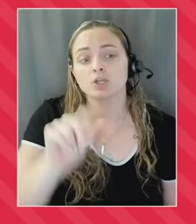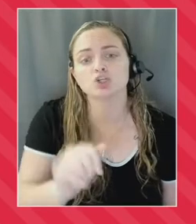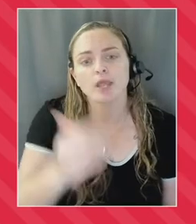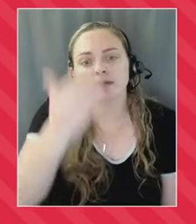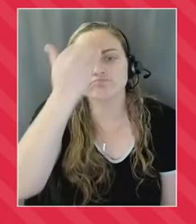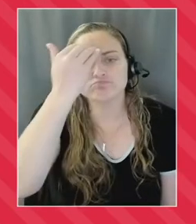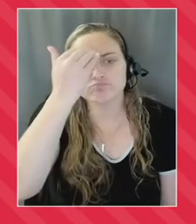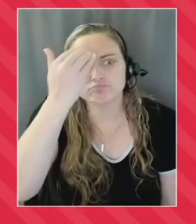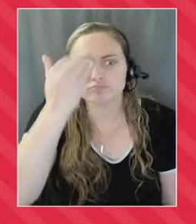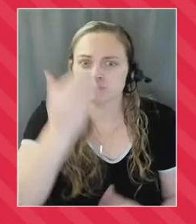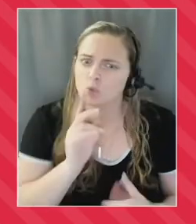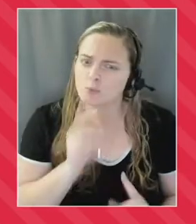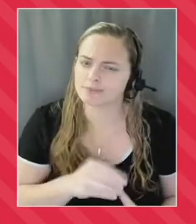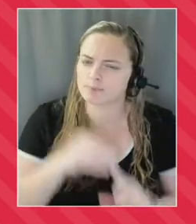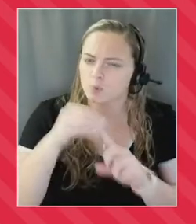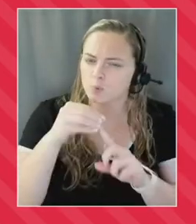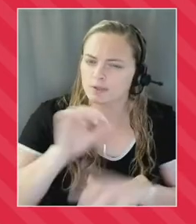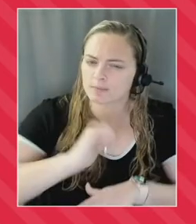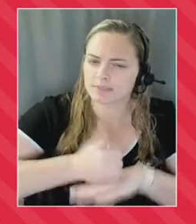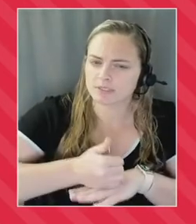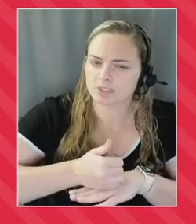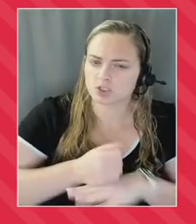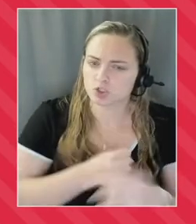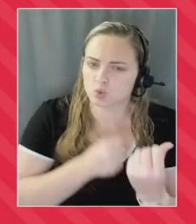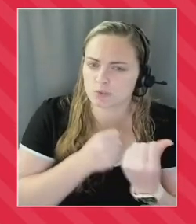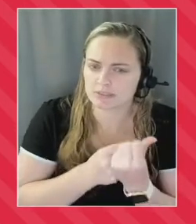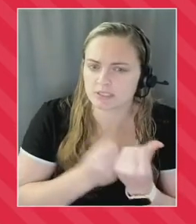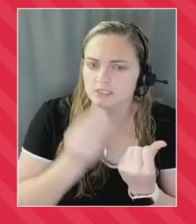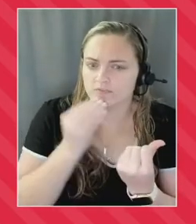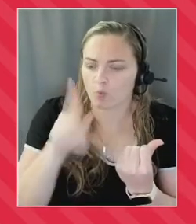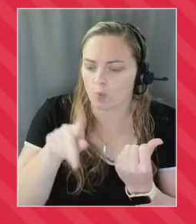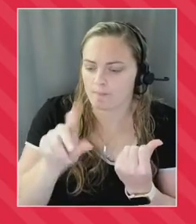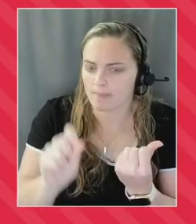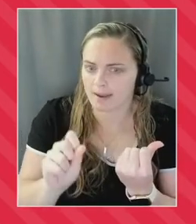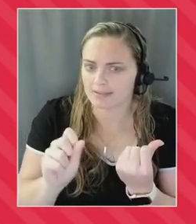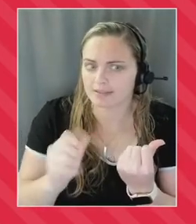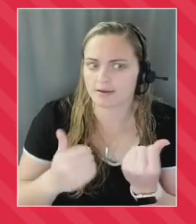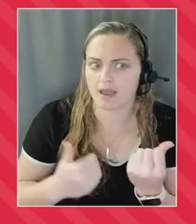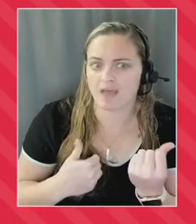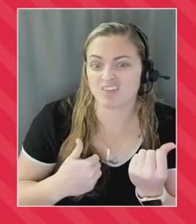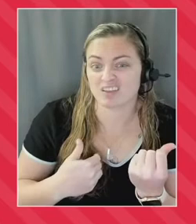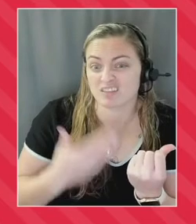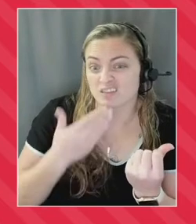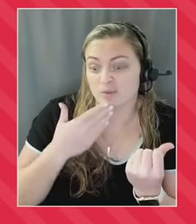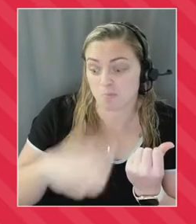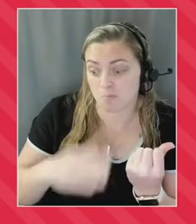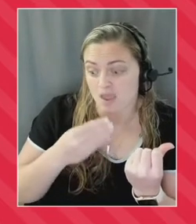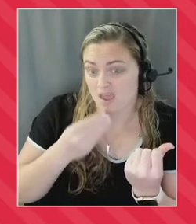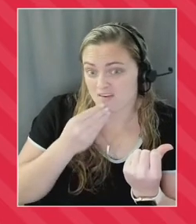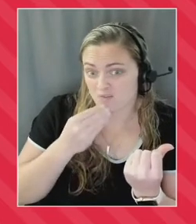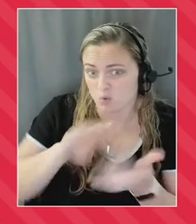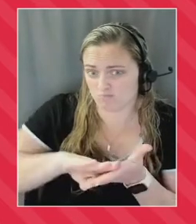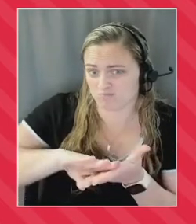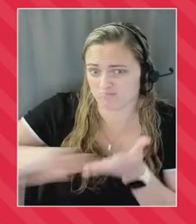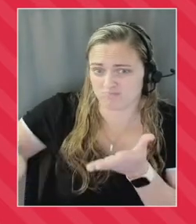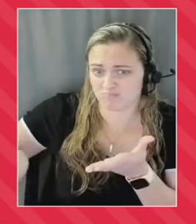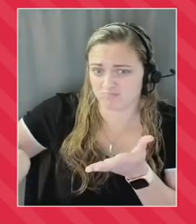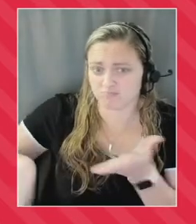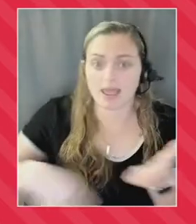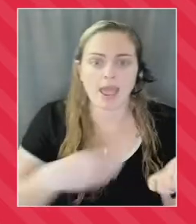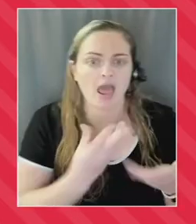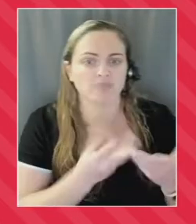uniquely positioned to assist food banks in getting the bad food off of their shelves and good food